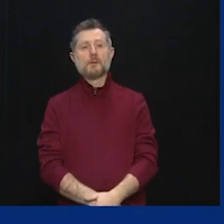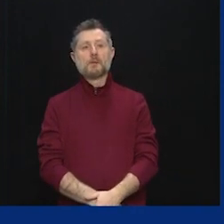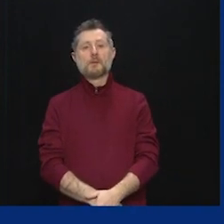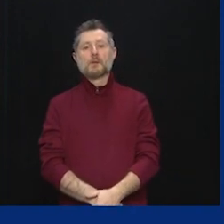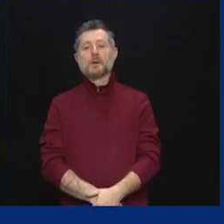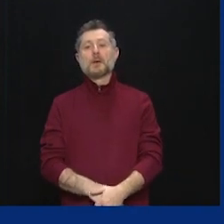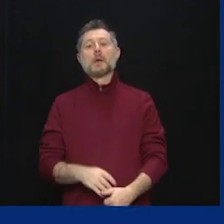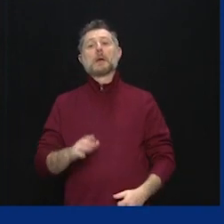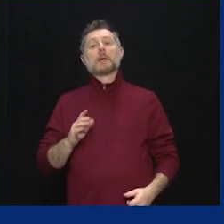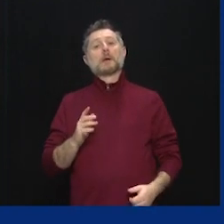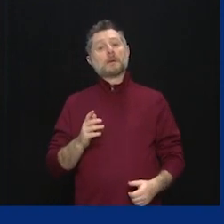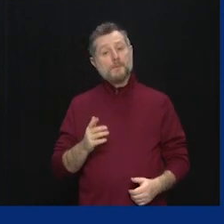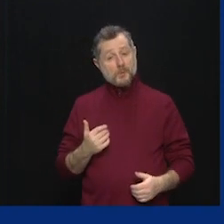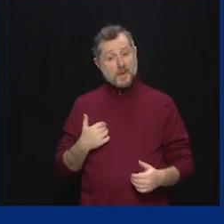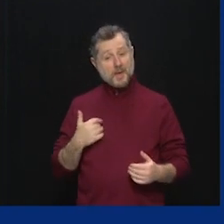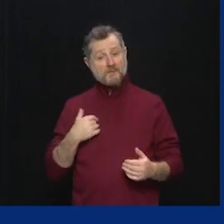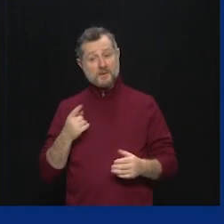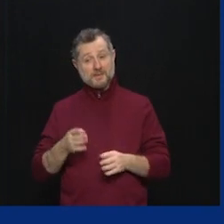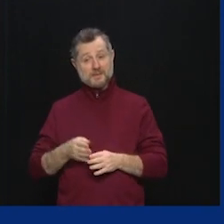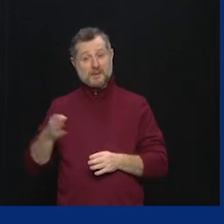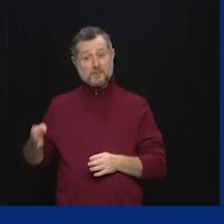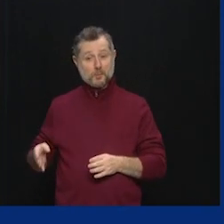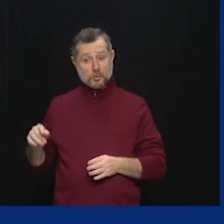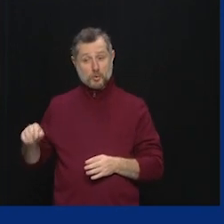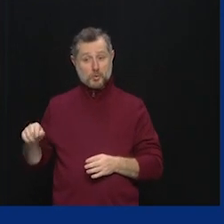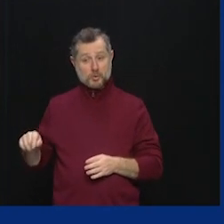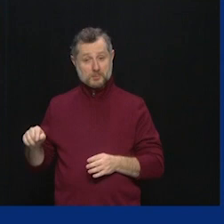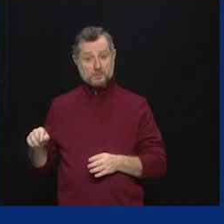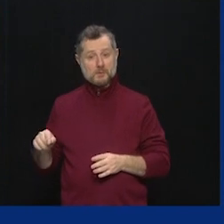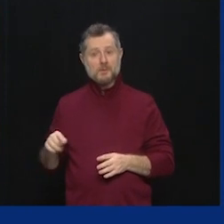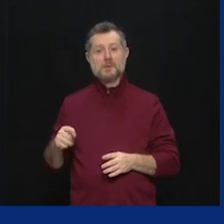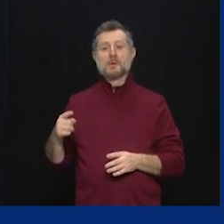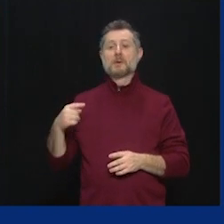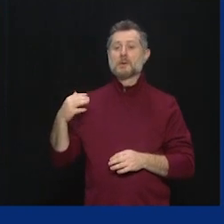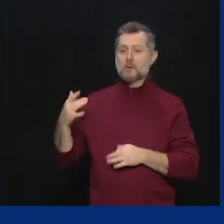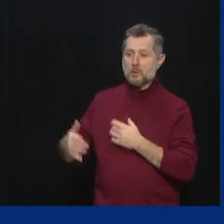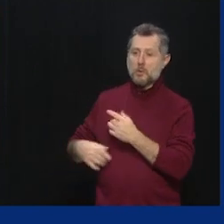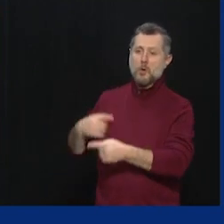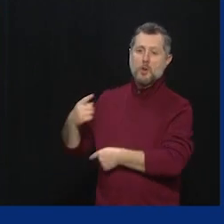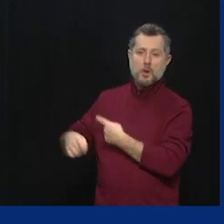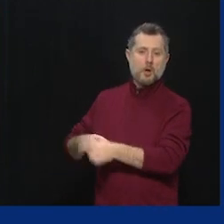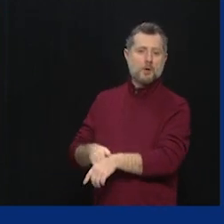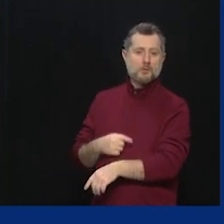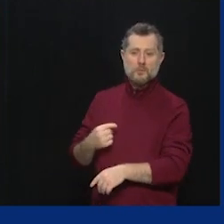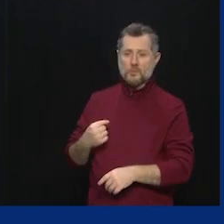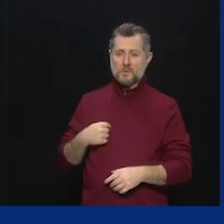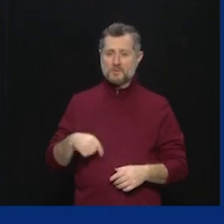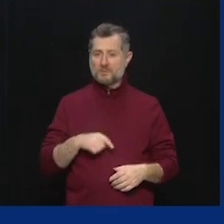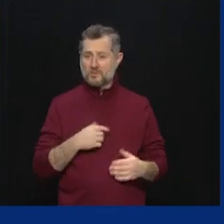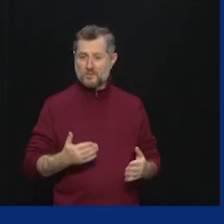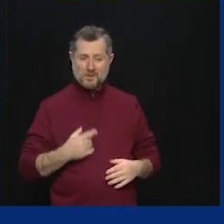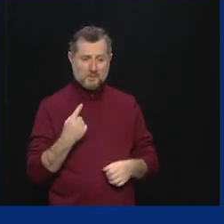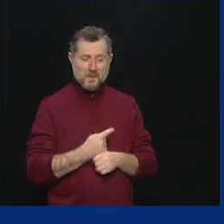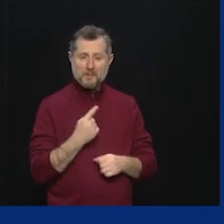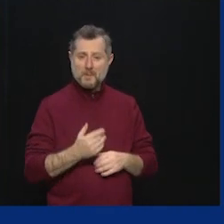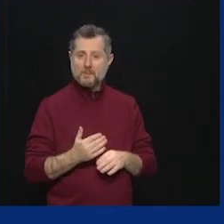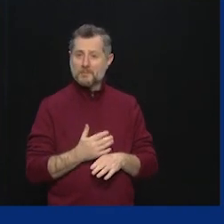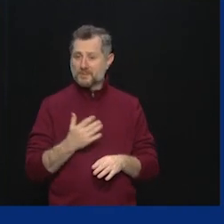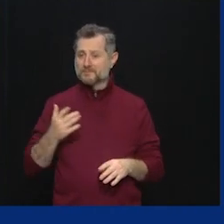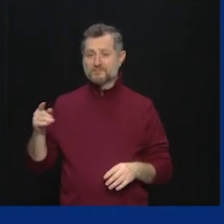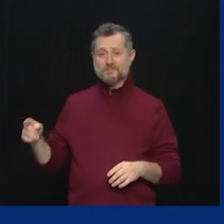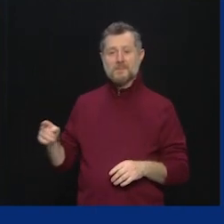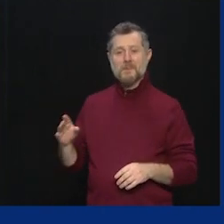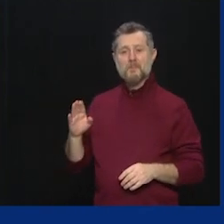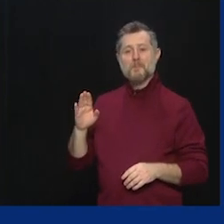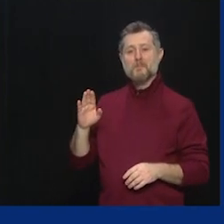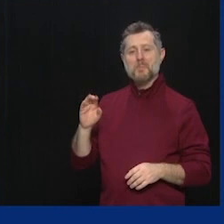We have a neighbor that's been here a lot longer than us. We've been here a day. And our neighbor is Naira and Belmont Park. So David and everybody at Naira,